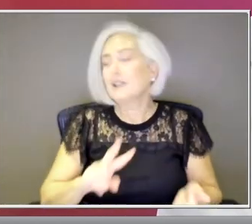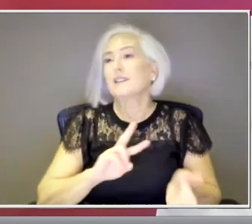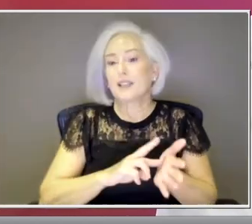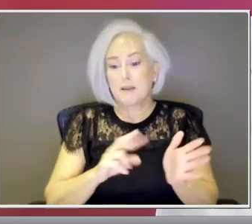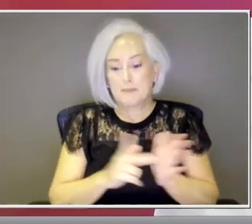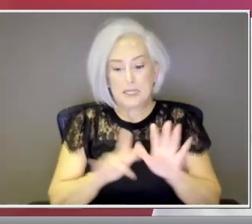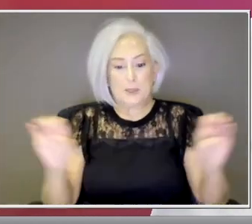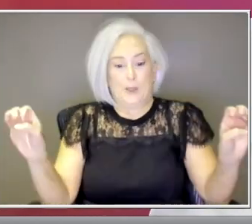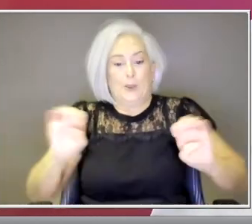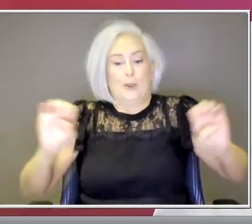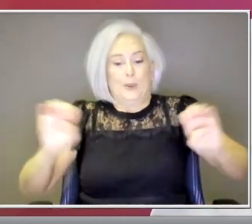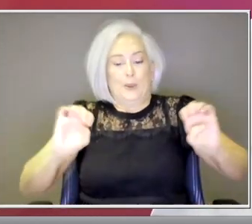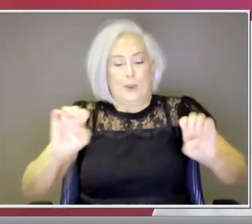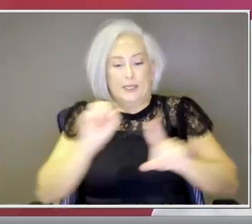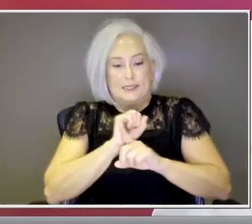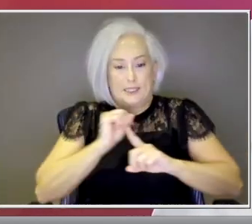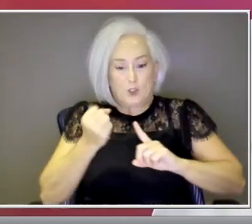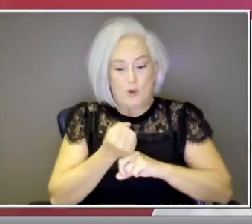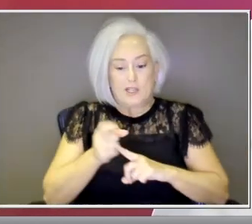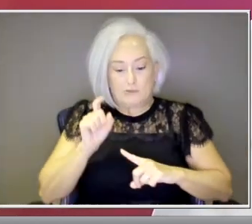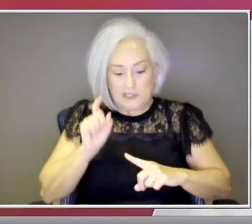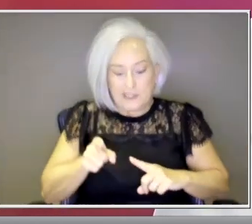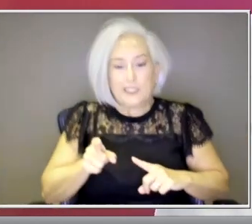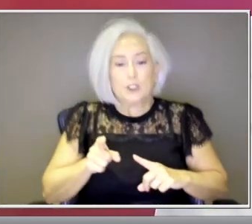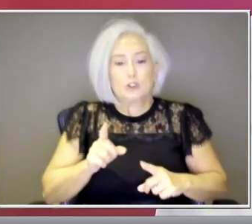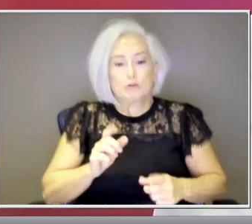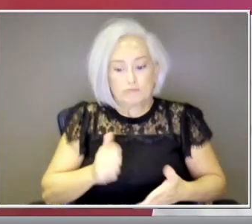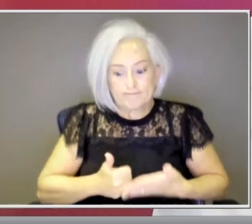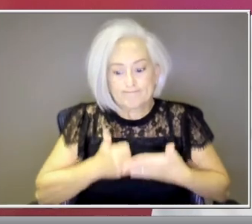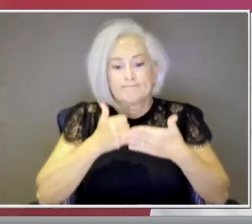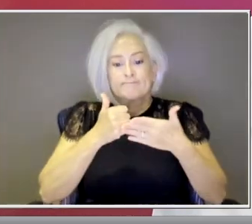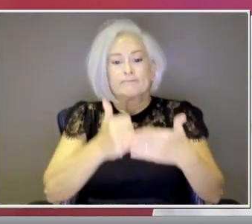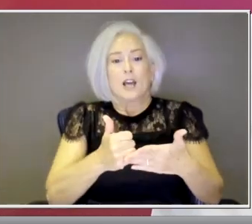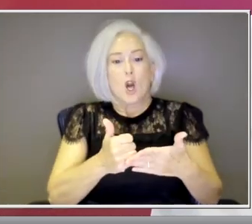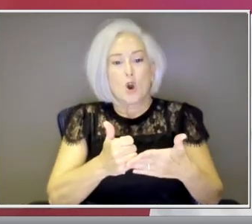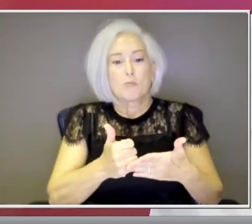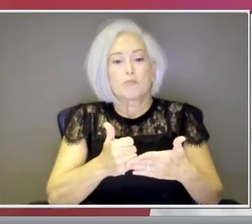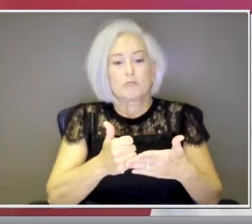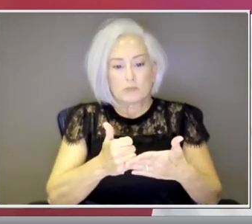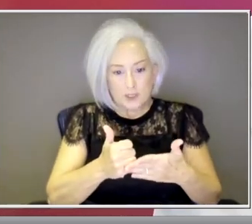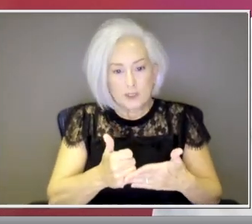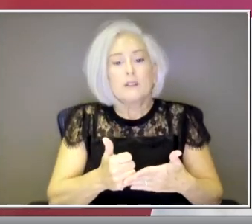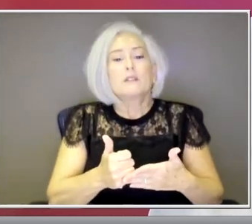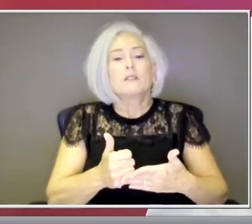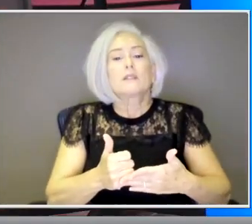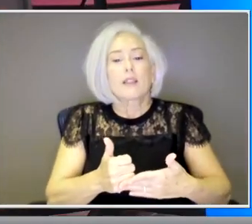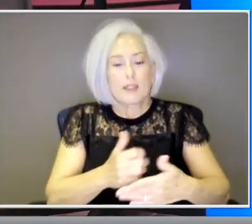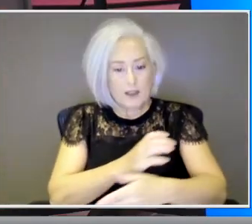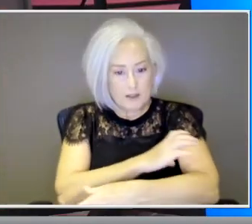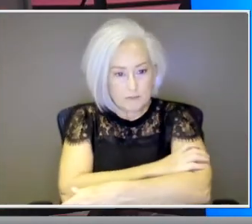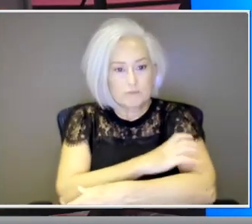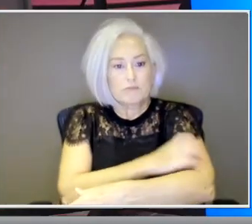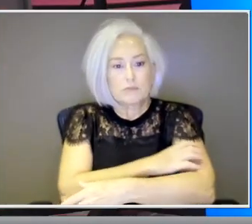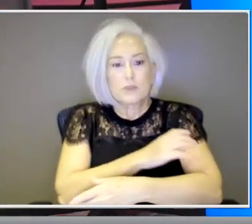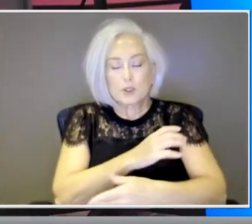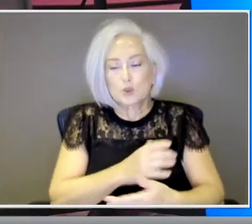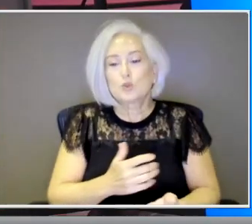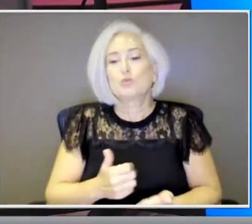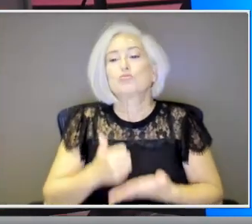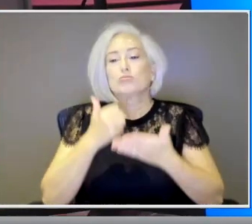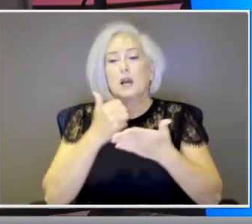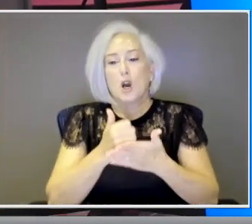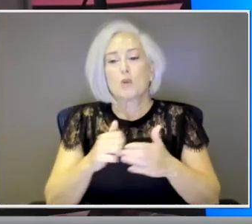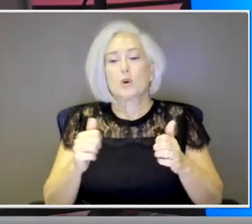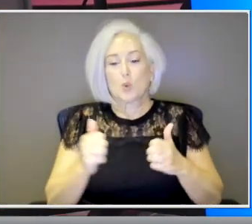so we have to really relieve that hypertension to get blood flow to the lungs. One of the things that Dr. Williamson was